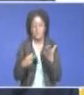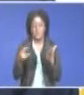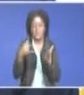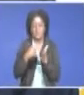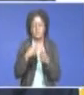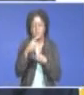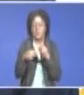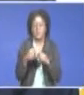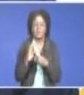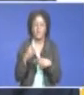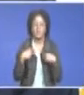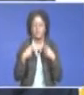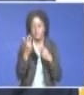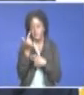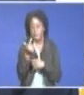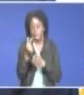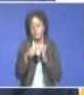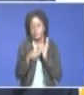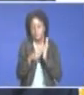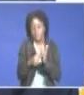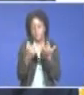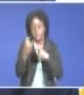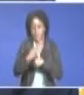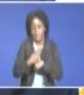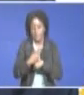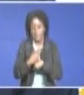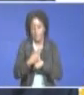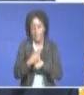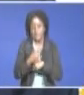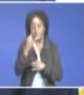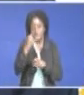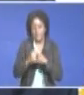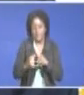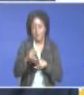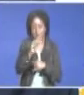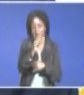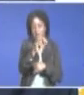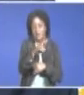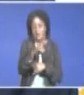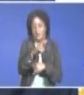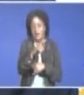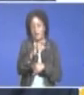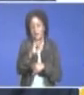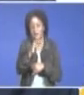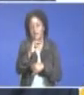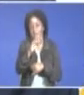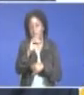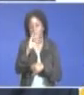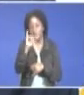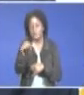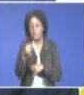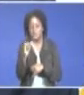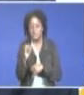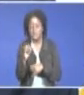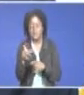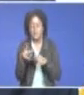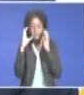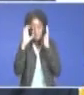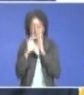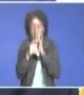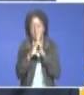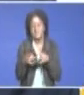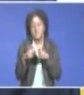showcases today that are happening. The final one is the AR emoji. The AR emoji gives folks an opportunity to